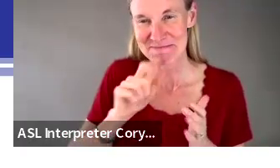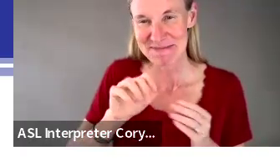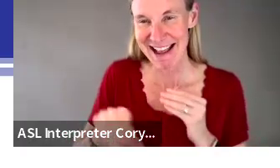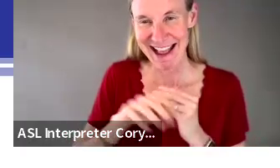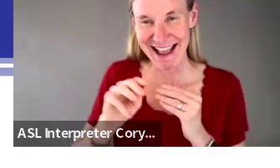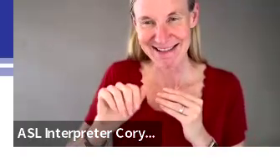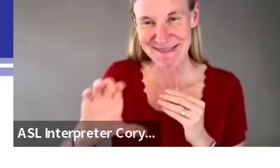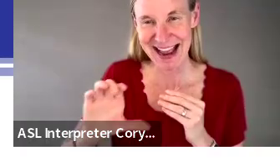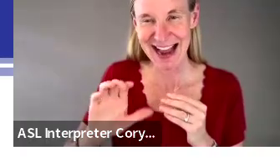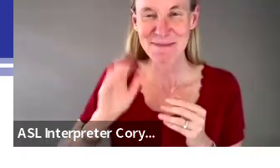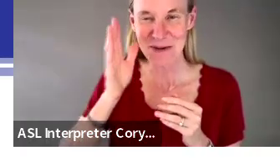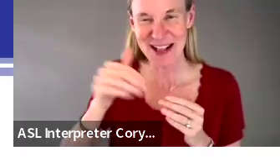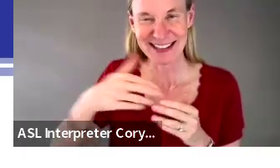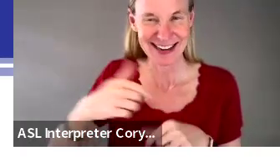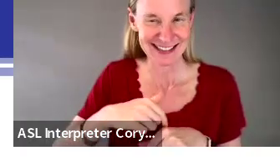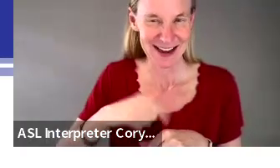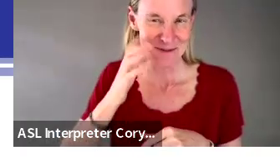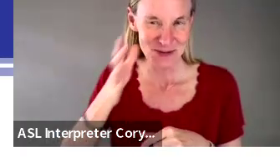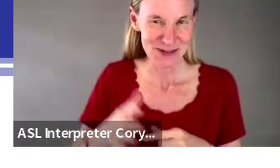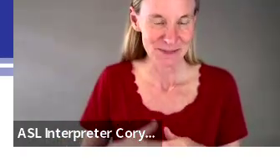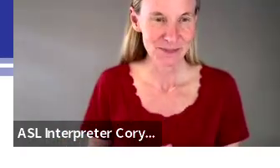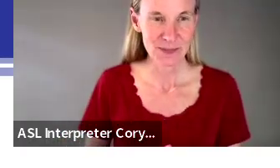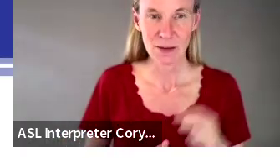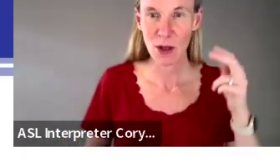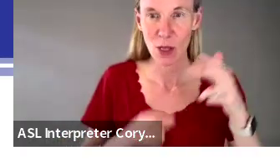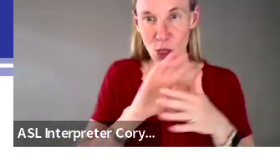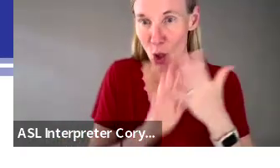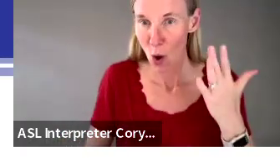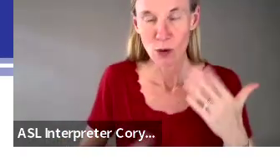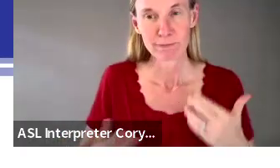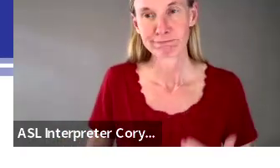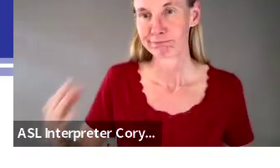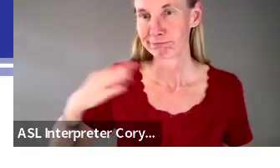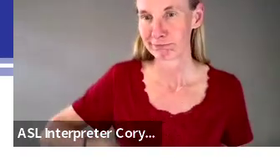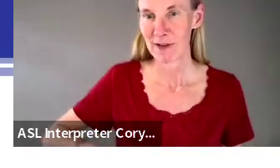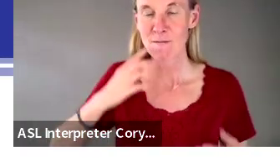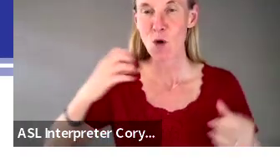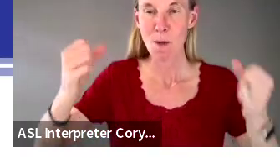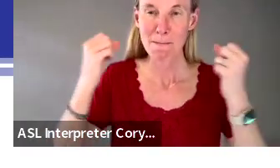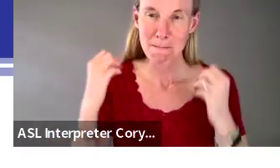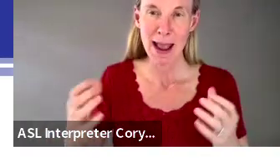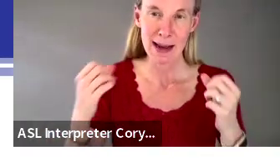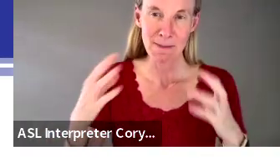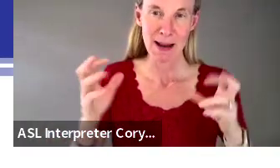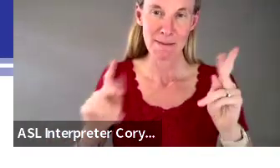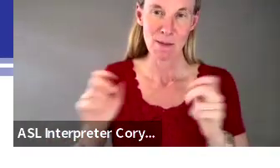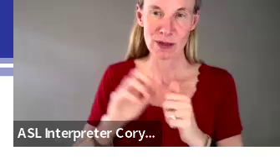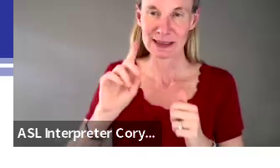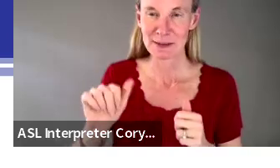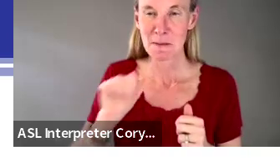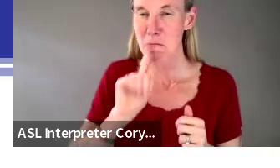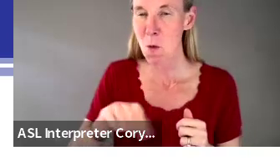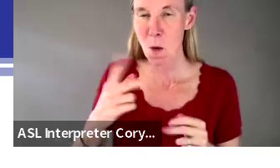I can look at that for the future. But these are beneficial for many disabilities, not just low